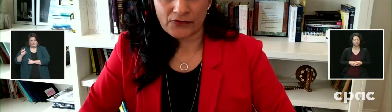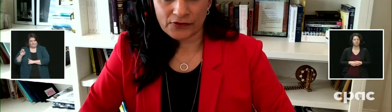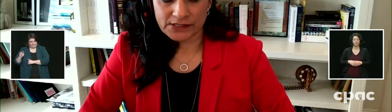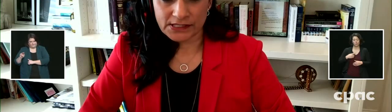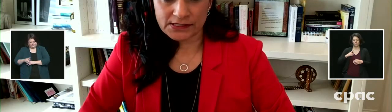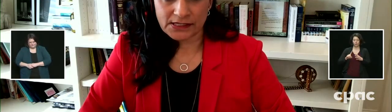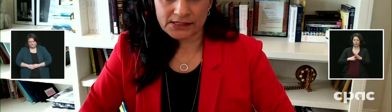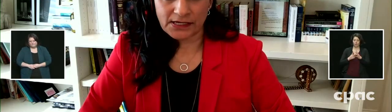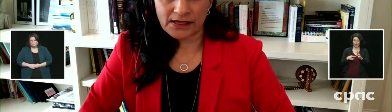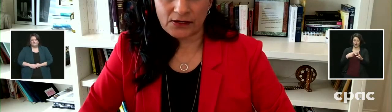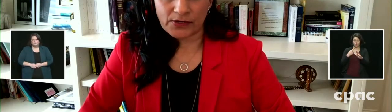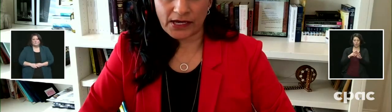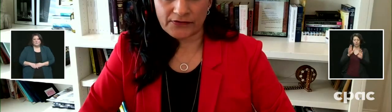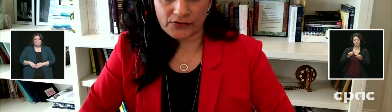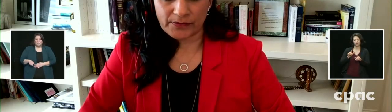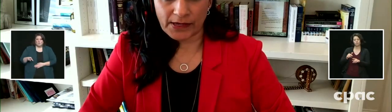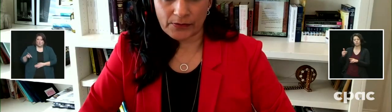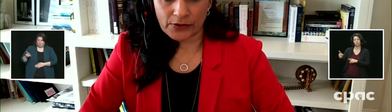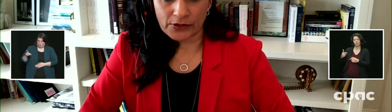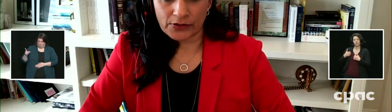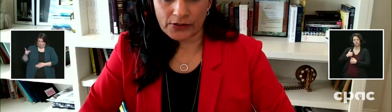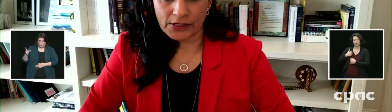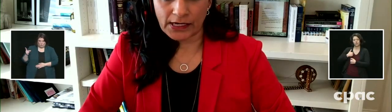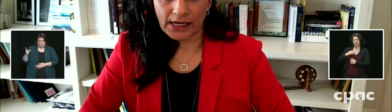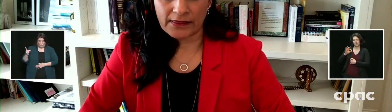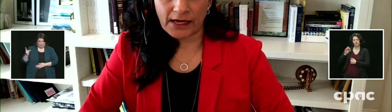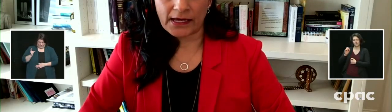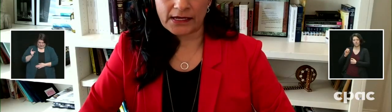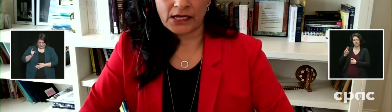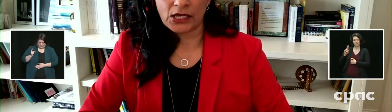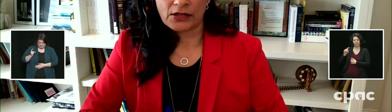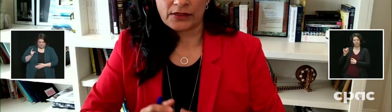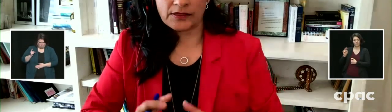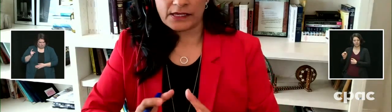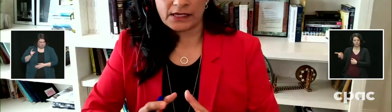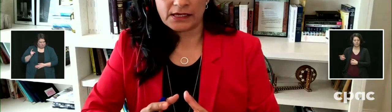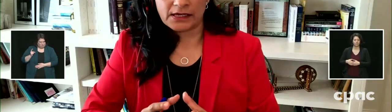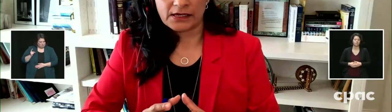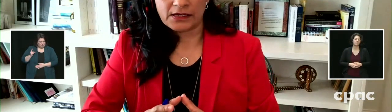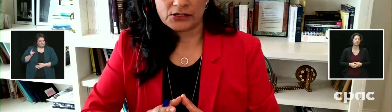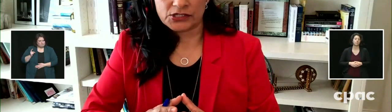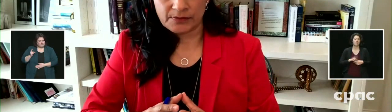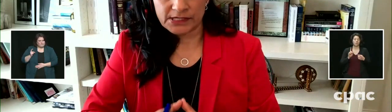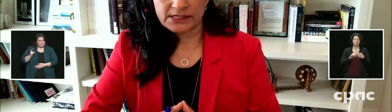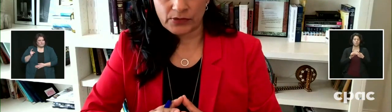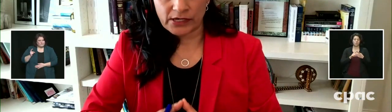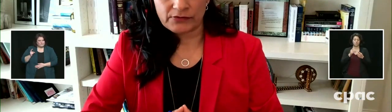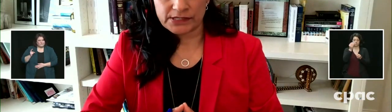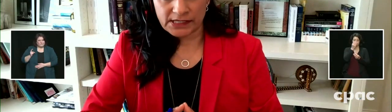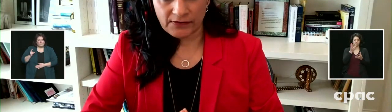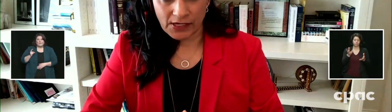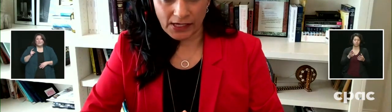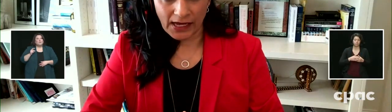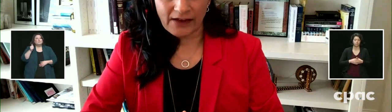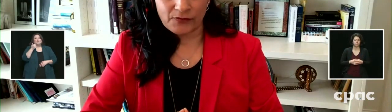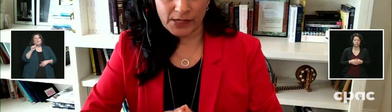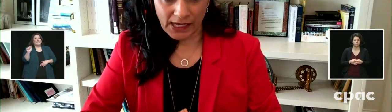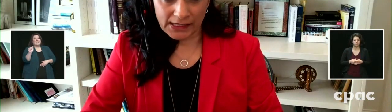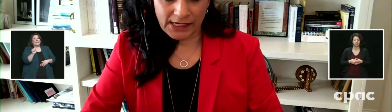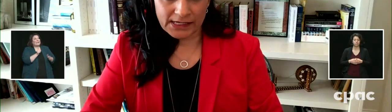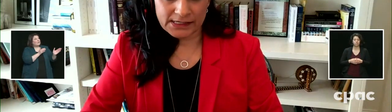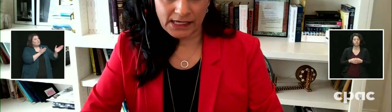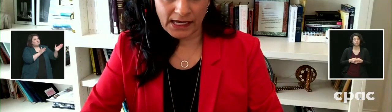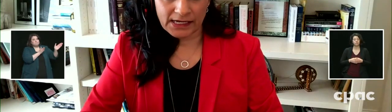In the first instance, I think we have to remember that the shipments that we are receiving have